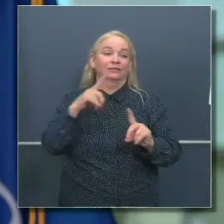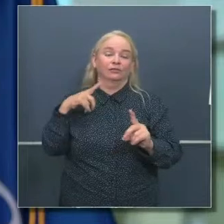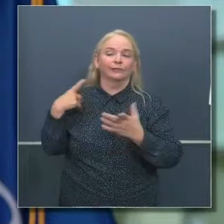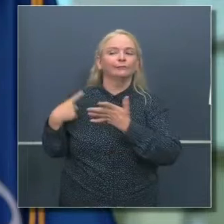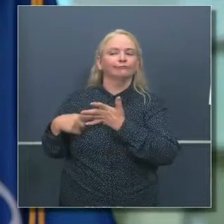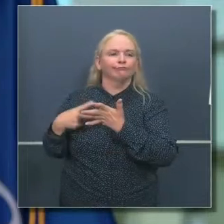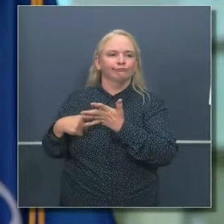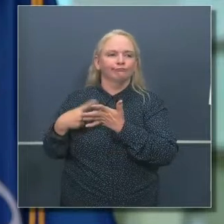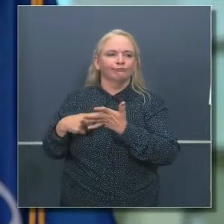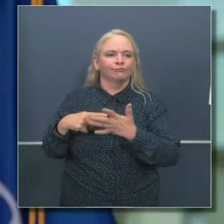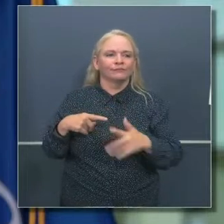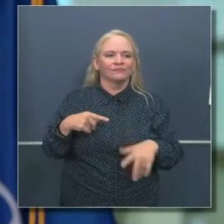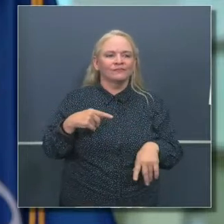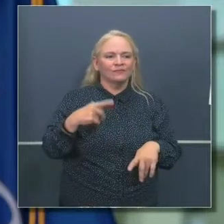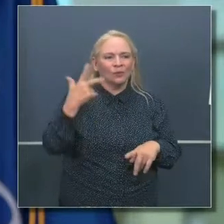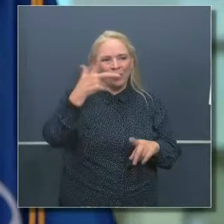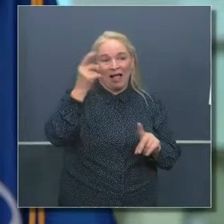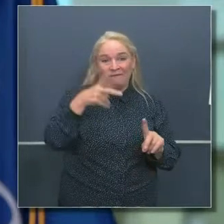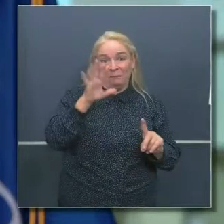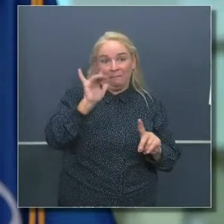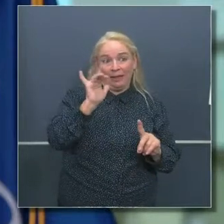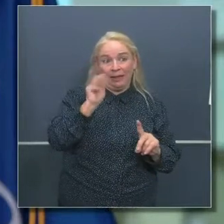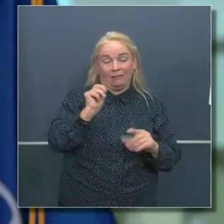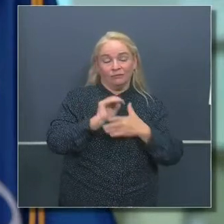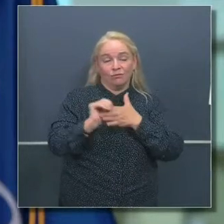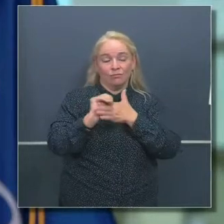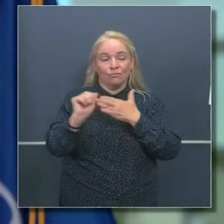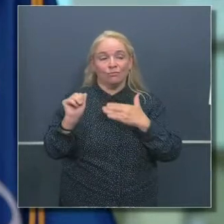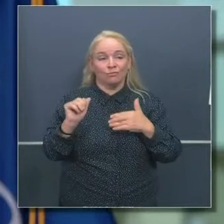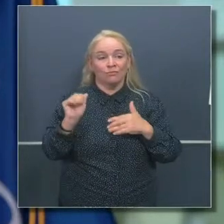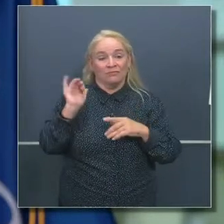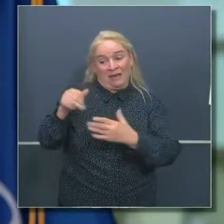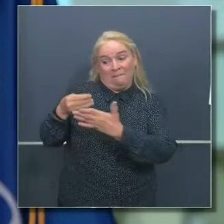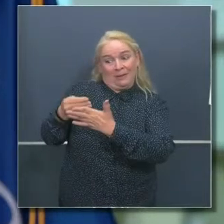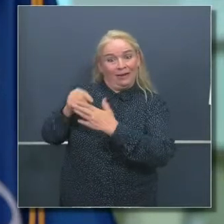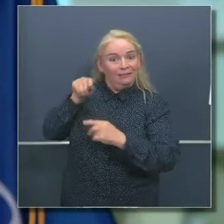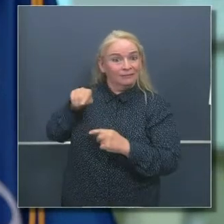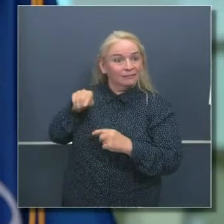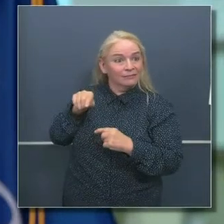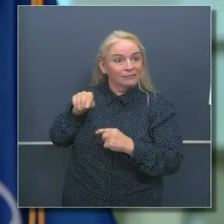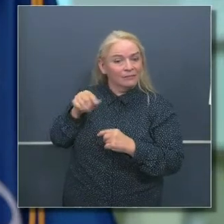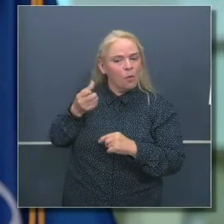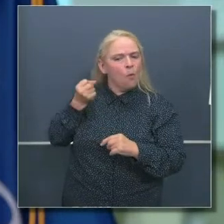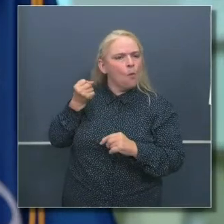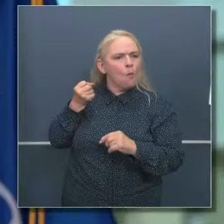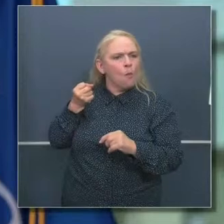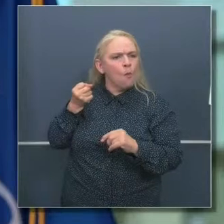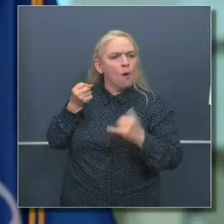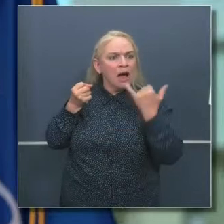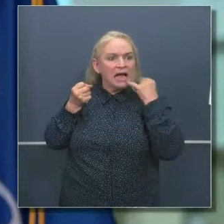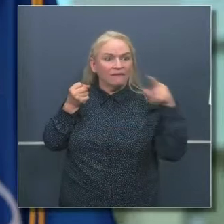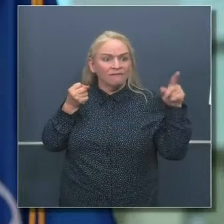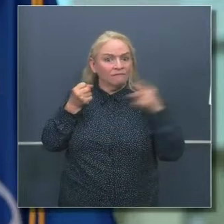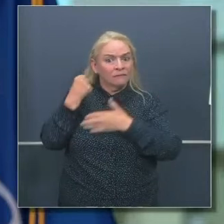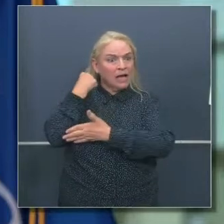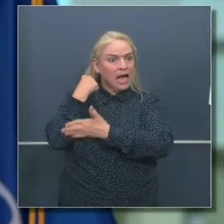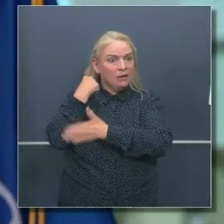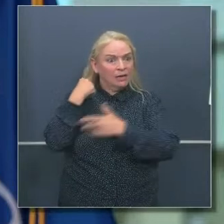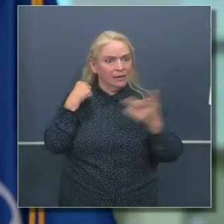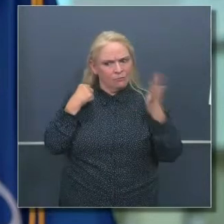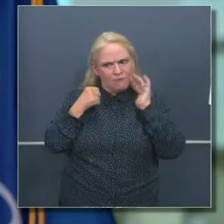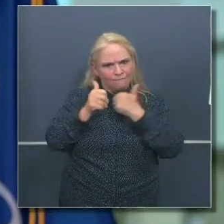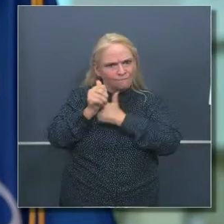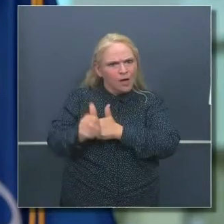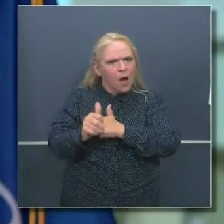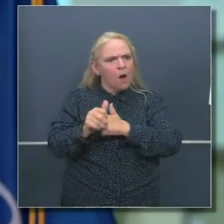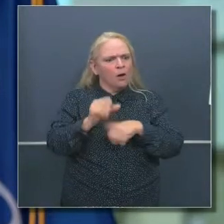billion in our budget is contingent upon counties enforcing the orders that their health officers